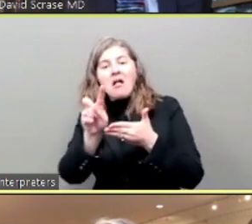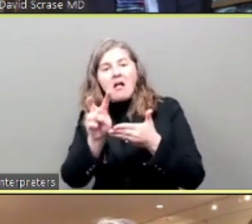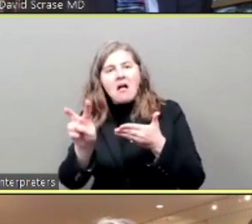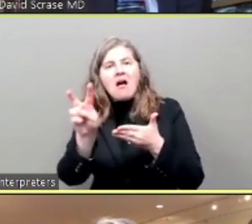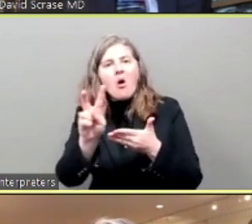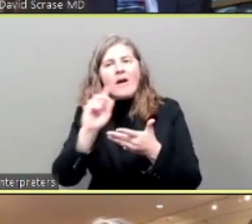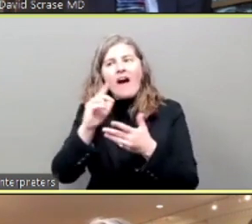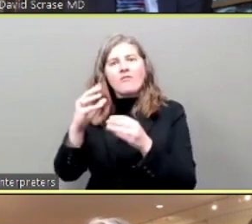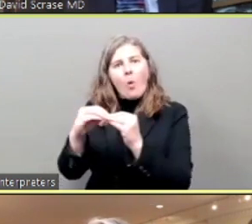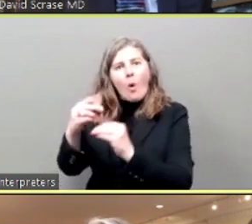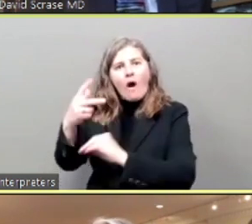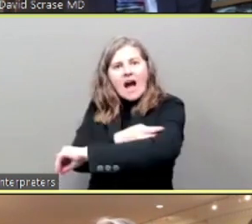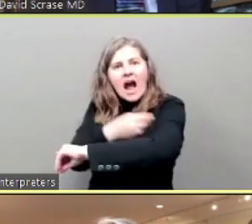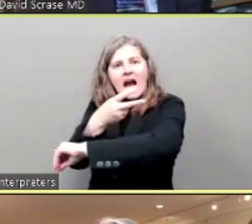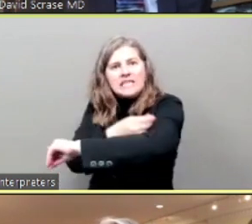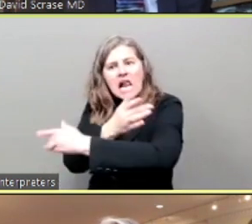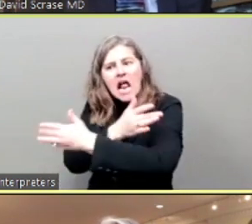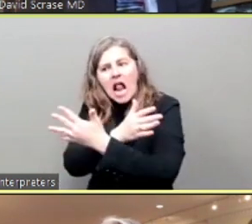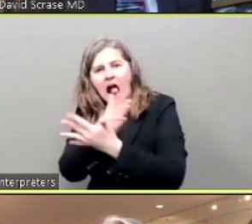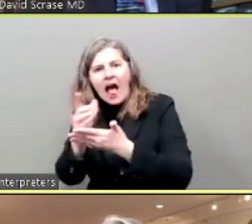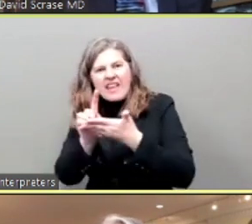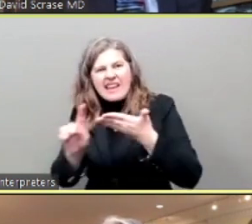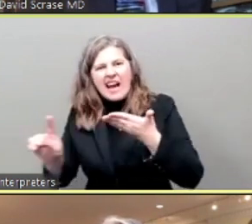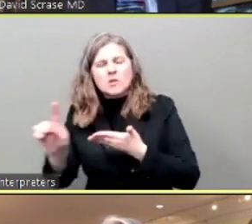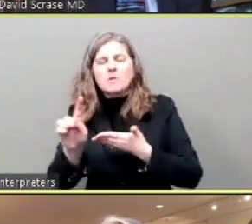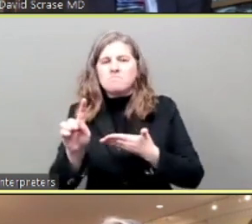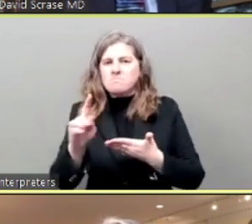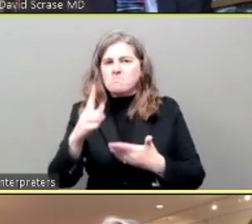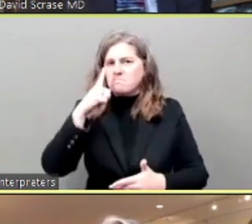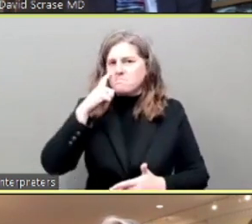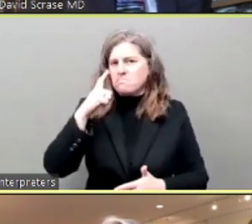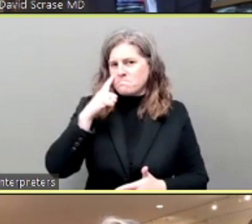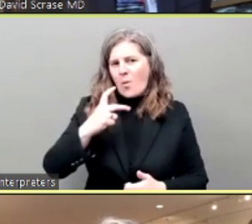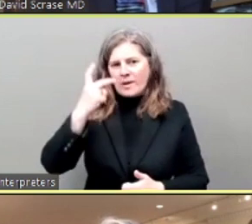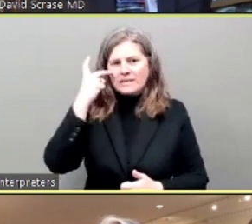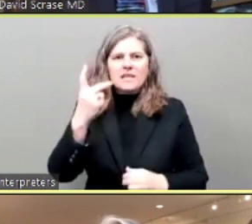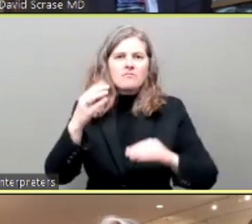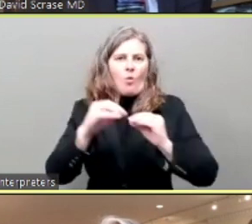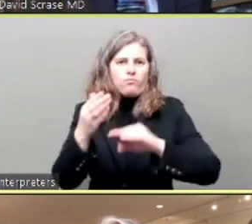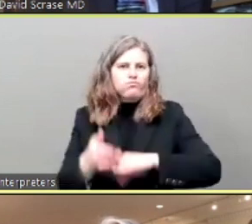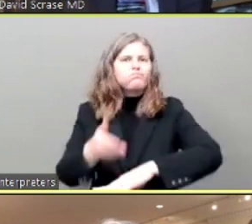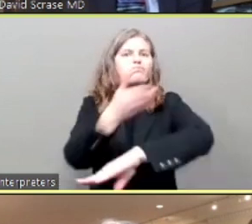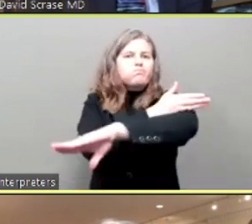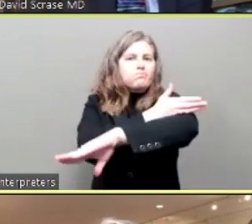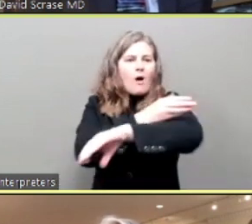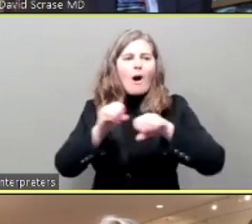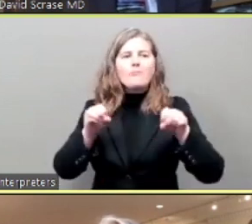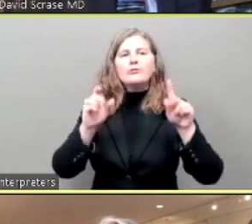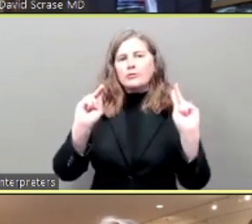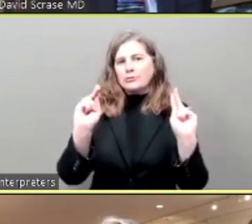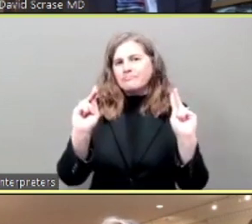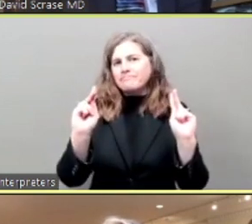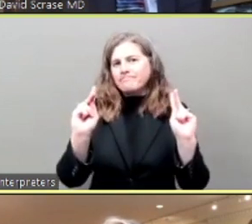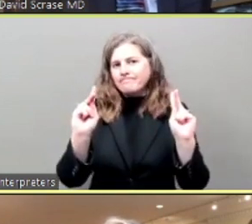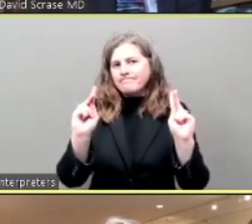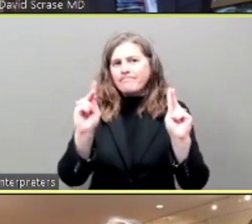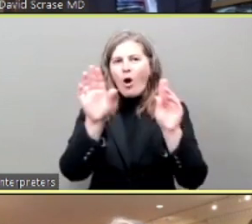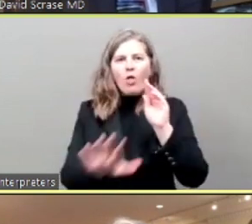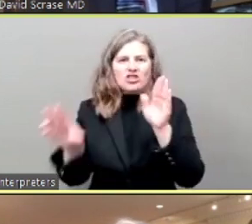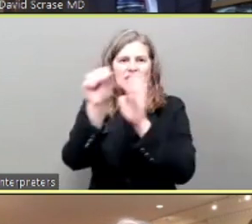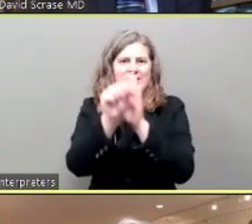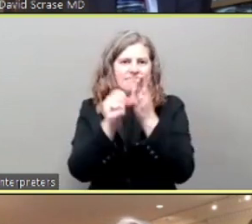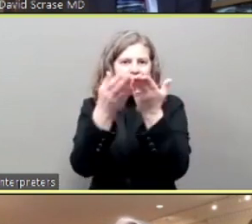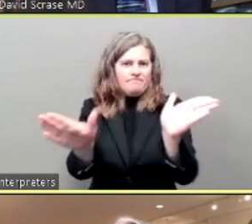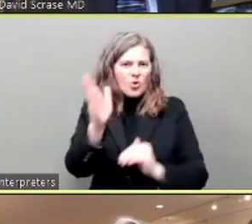data, right through the end of the week and next week, I have no doubt we'll see improvements and opportunities statewide. So